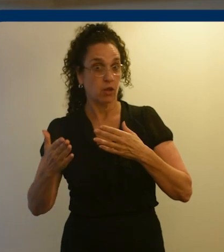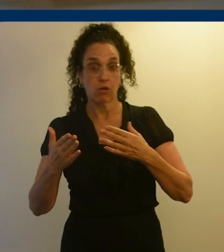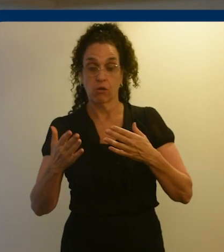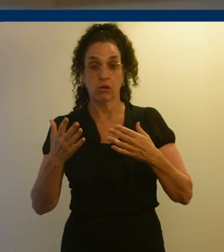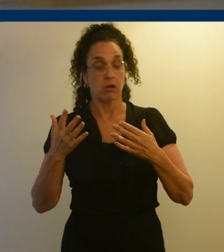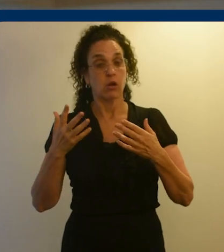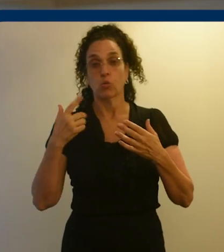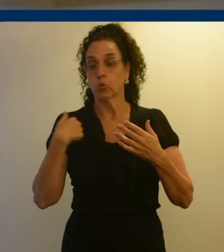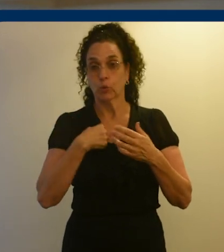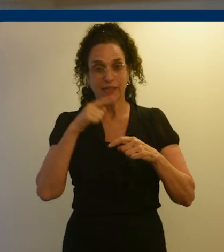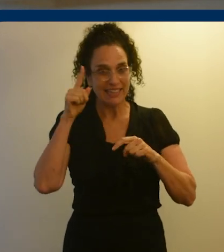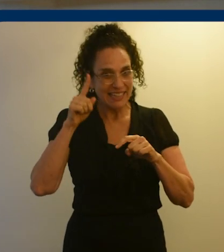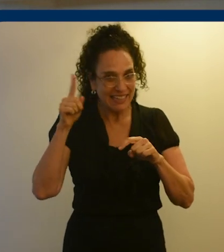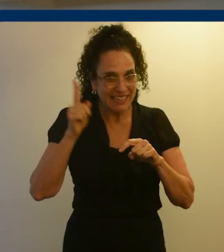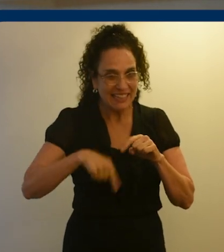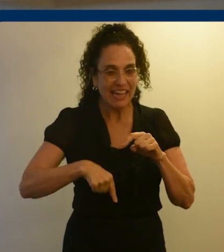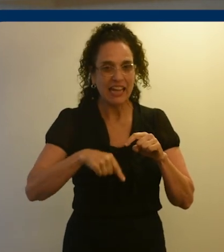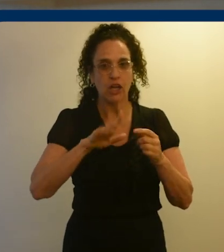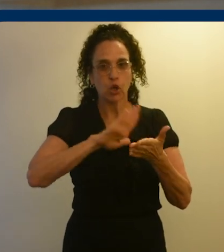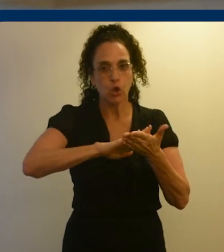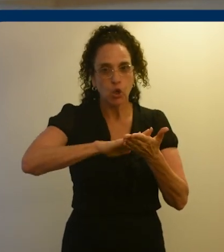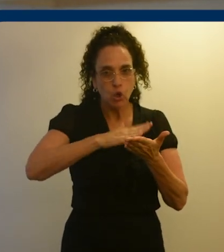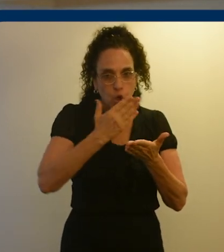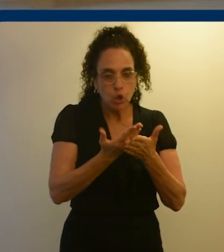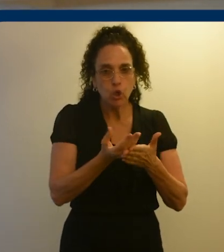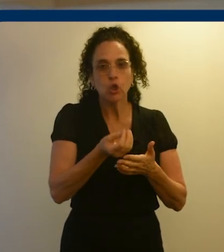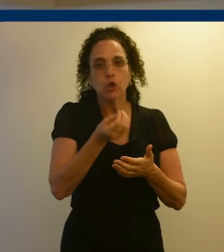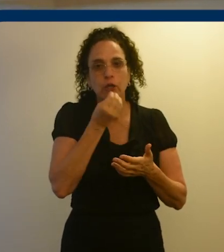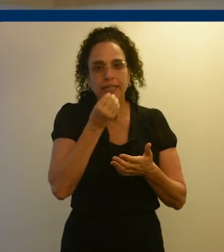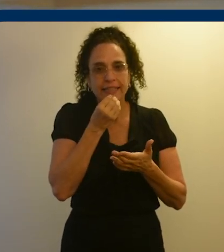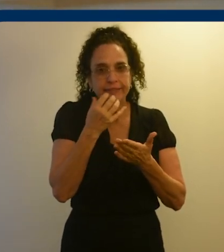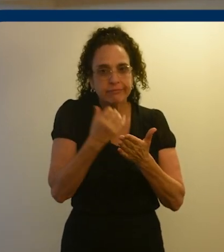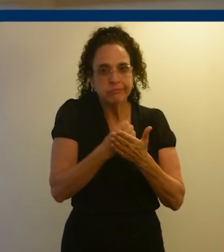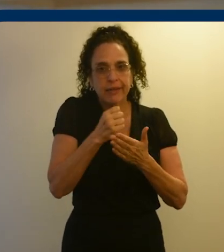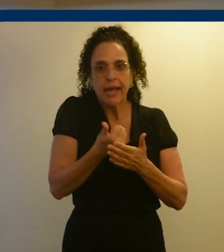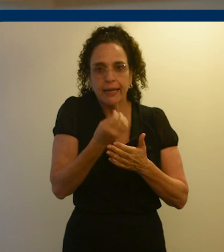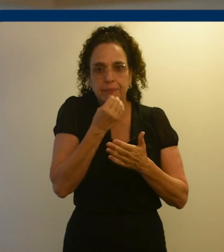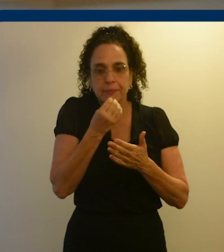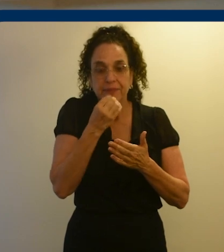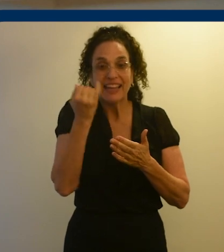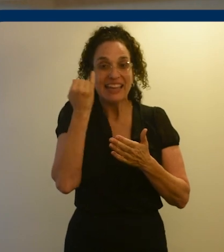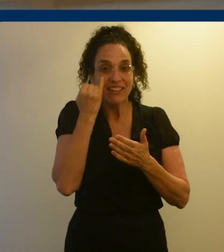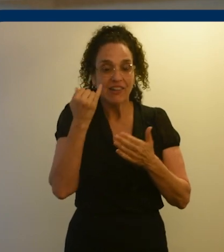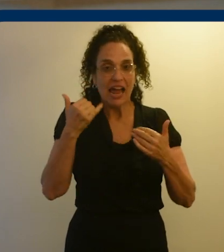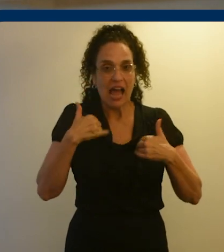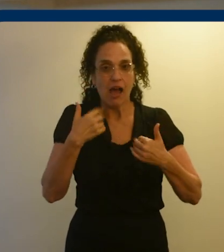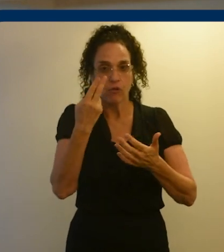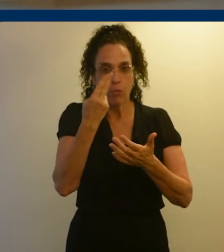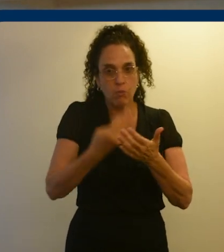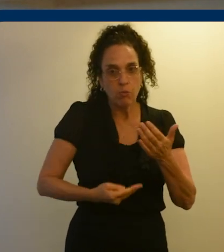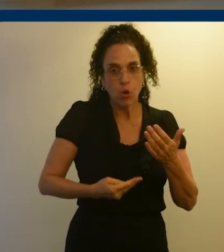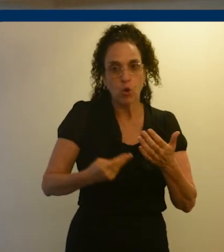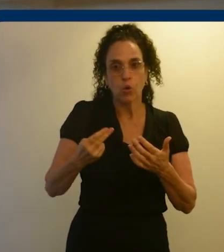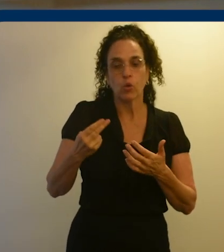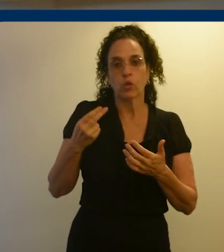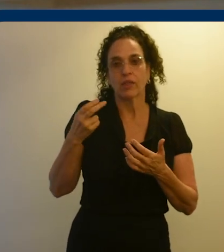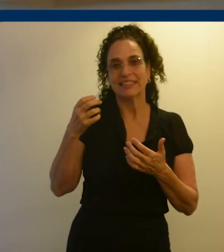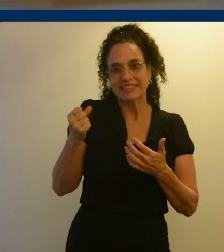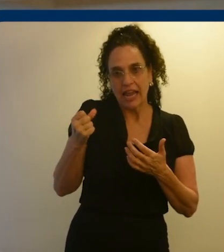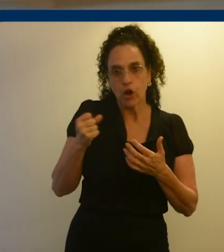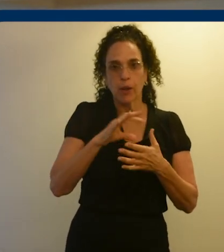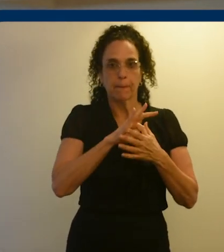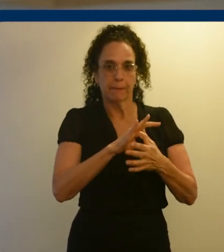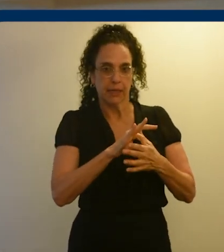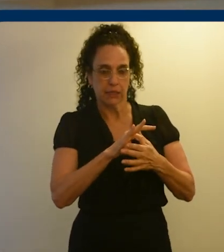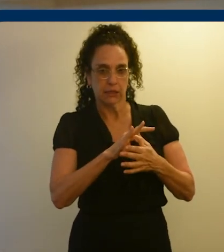we cannot cook, eat, or take advantage of any meal that contains